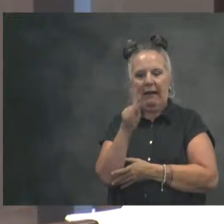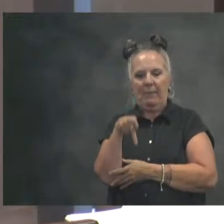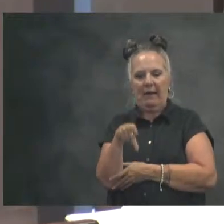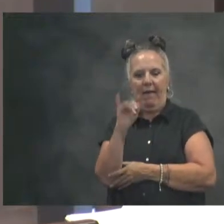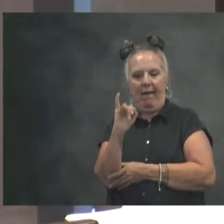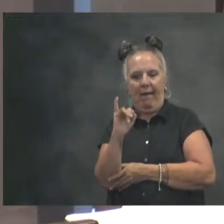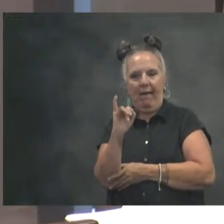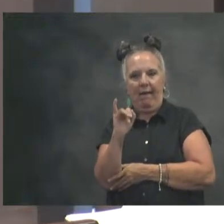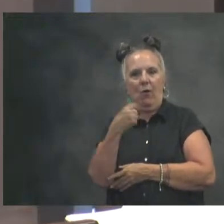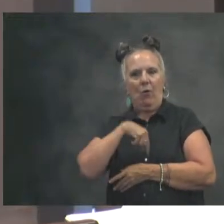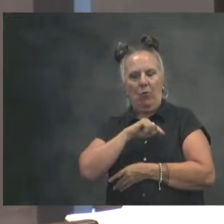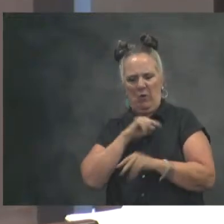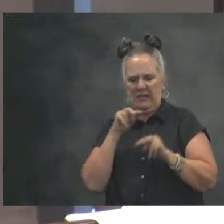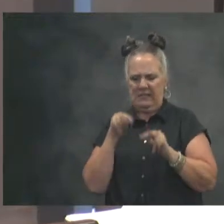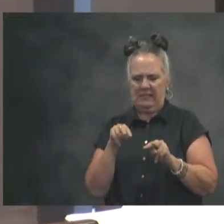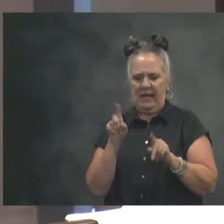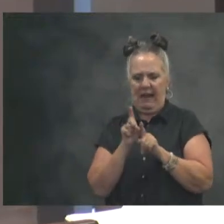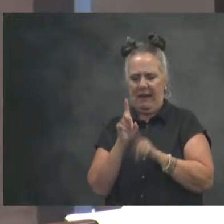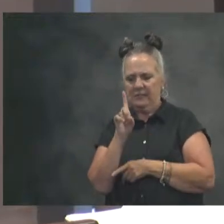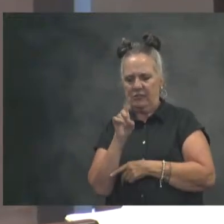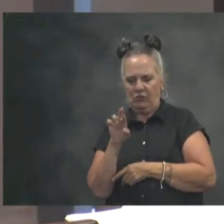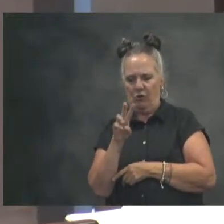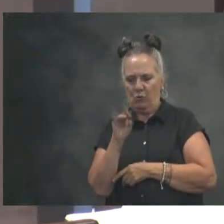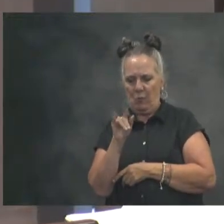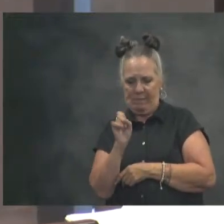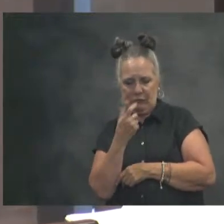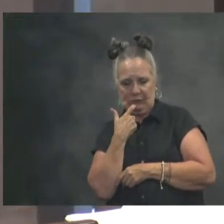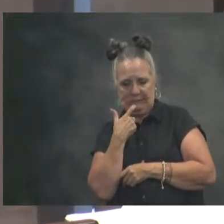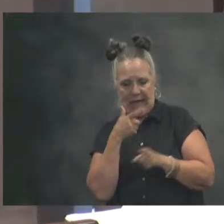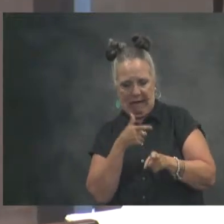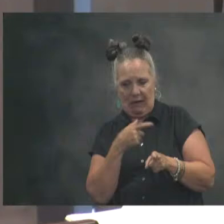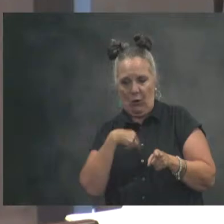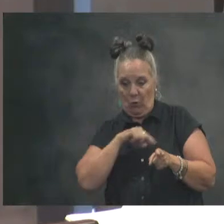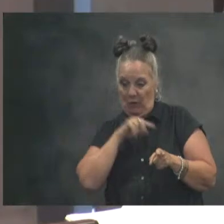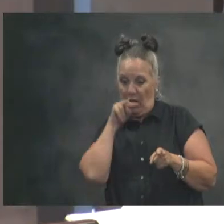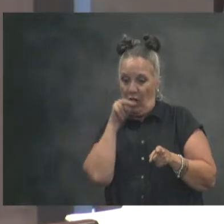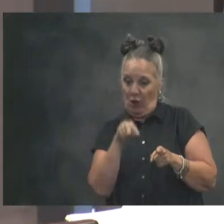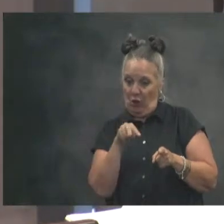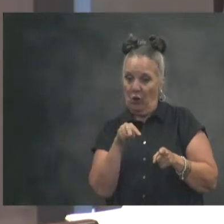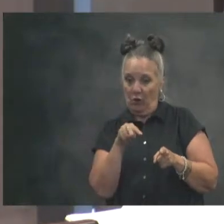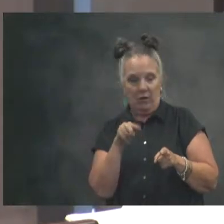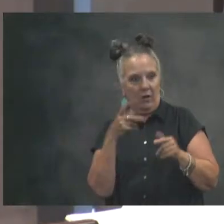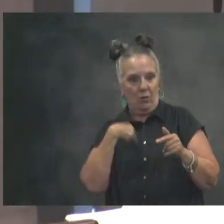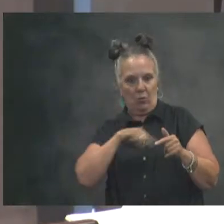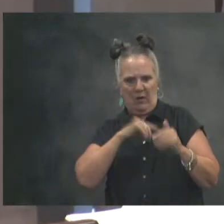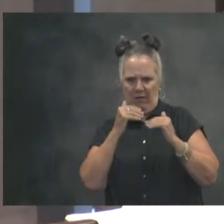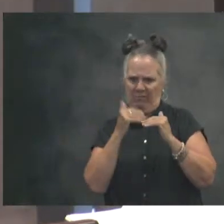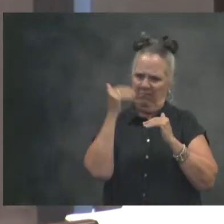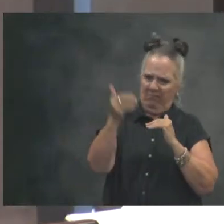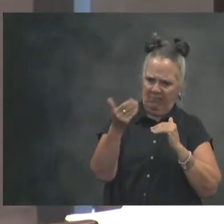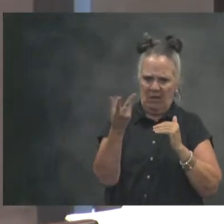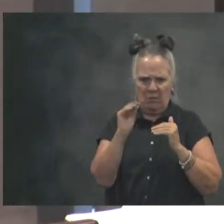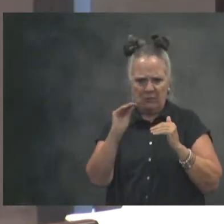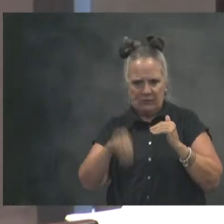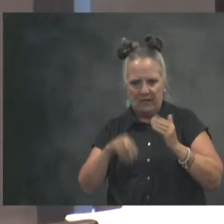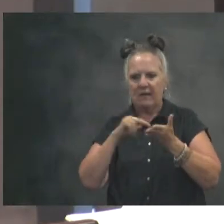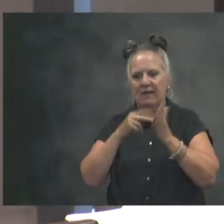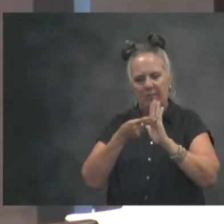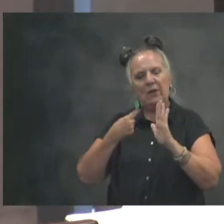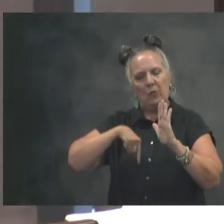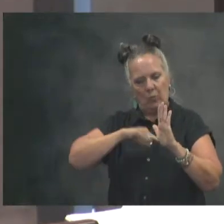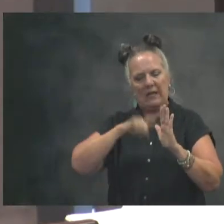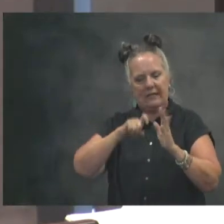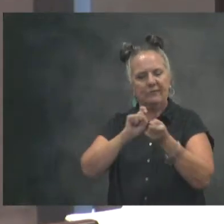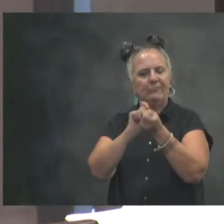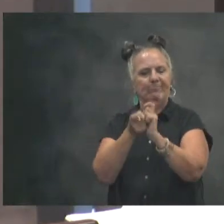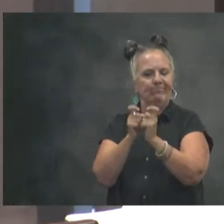KPIs. If we see, as Dr. Webster has referenced, as we report out, if we've well exceeded that, then we'll recalibrate